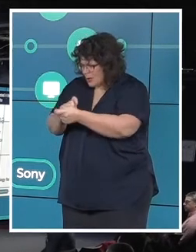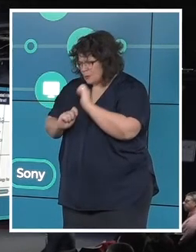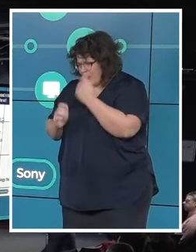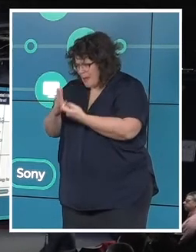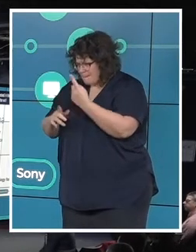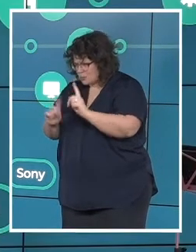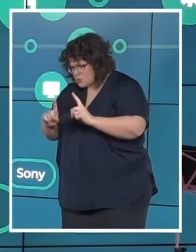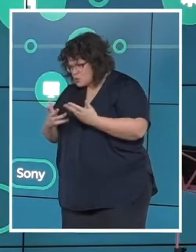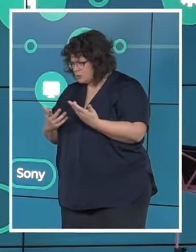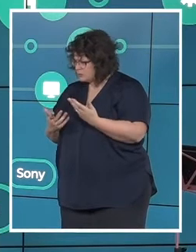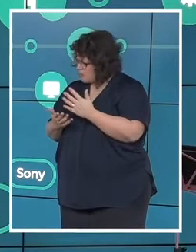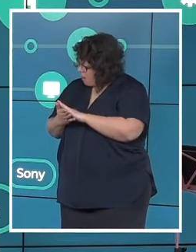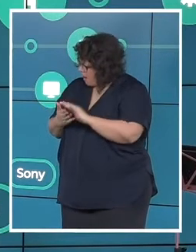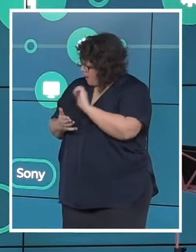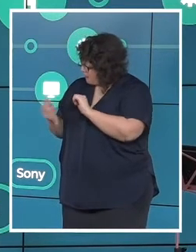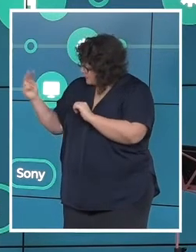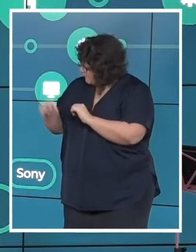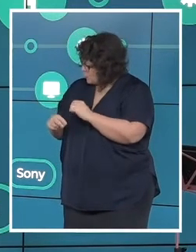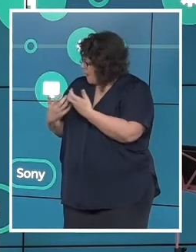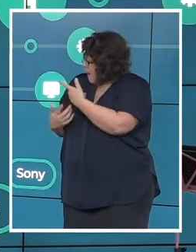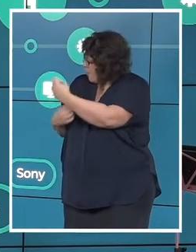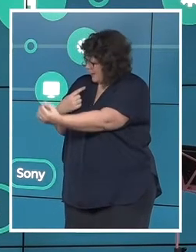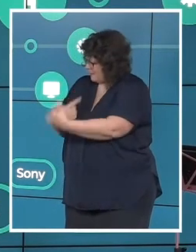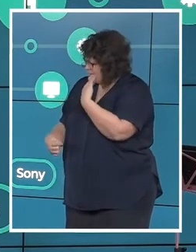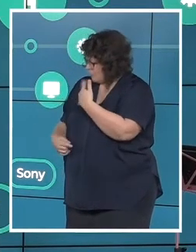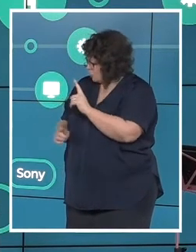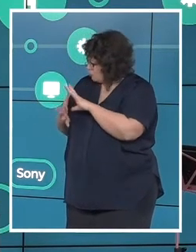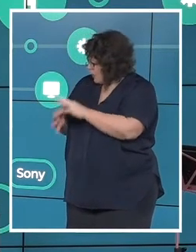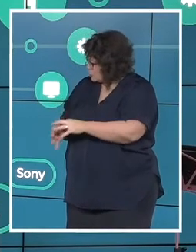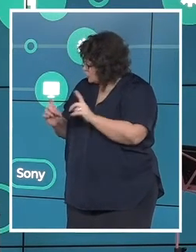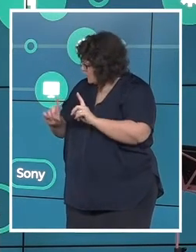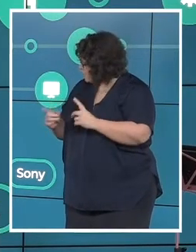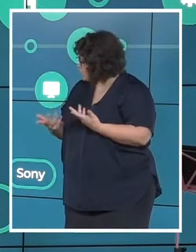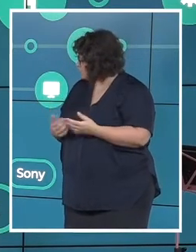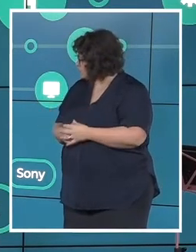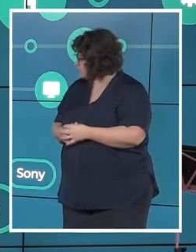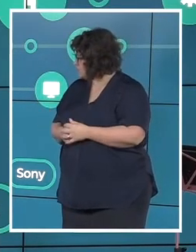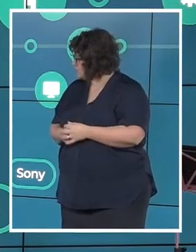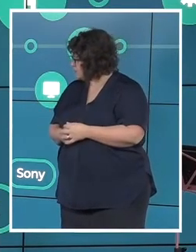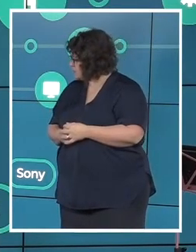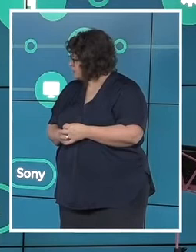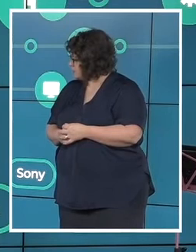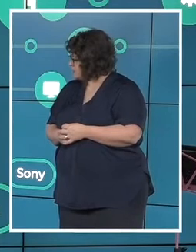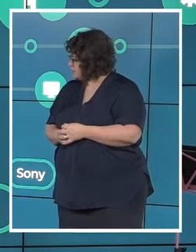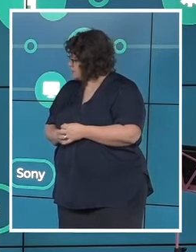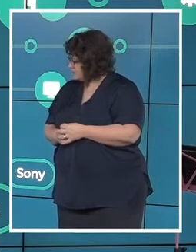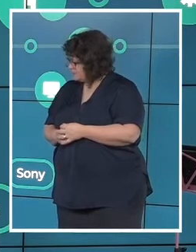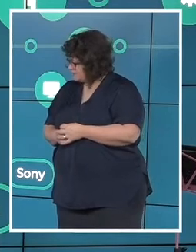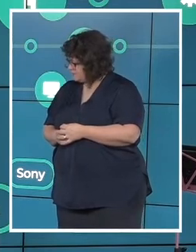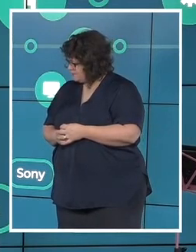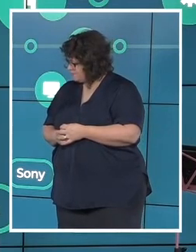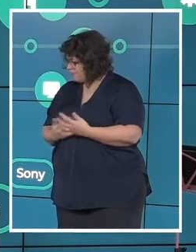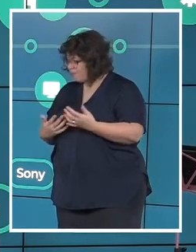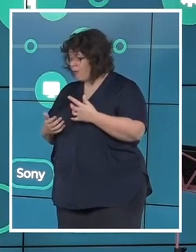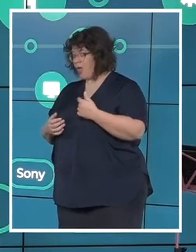together? The way we look at it in Lenovo is that there's two different elements. One, it's cultural,